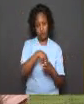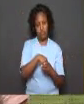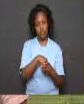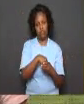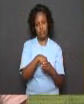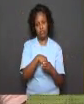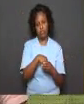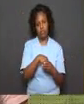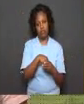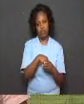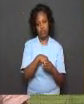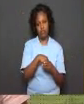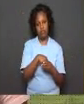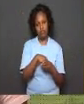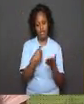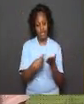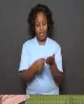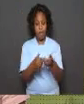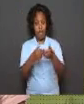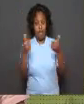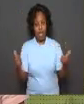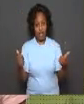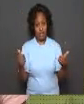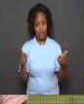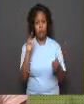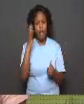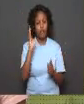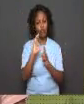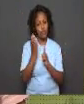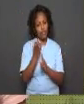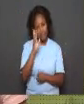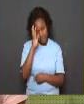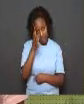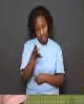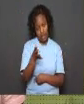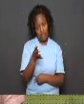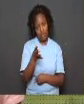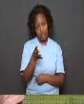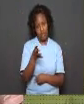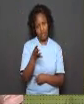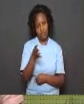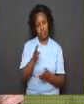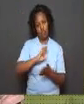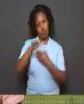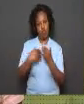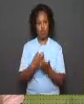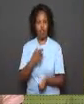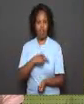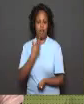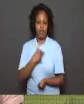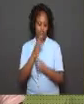the separation created a situation in which all religions in